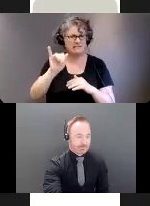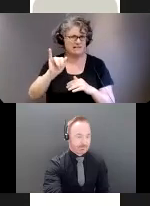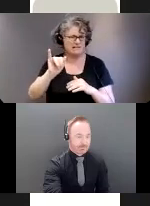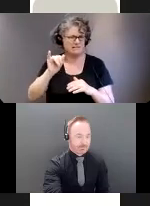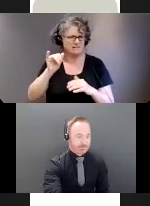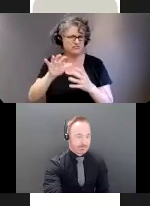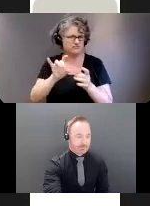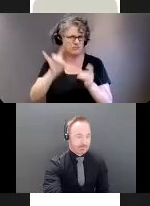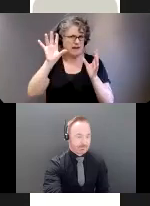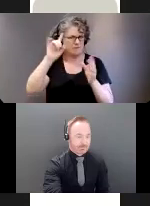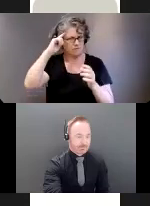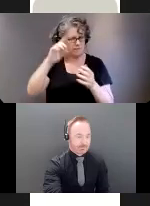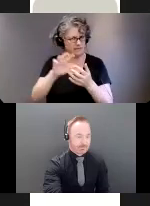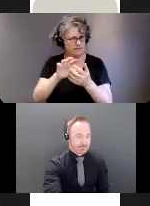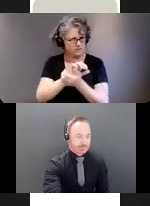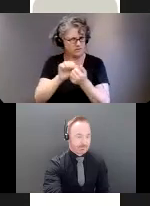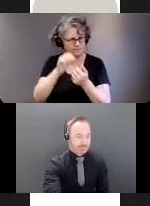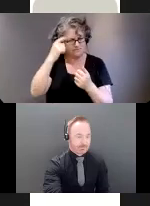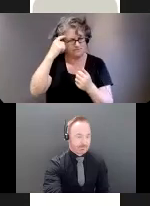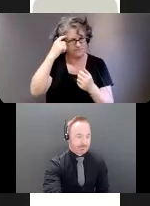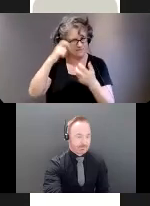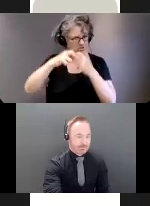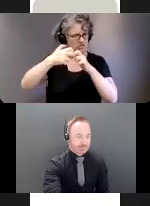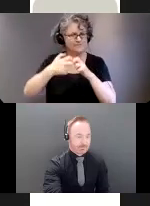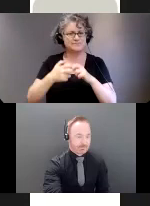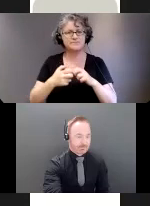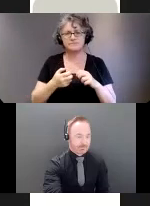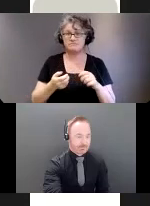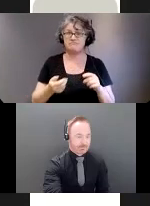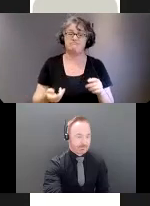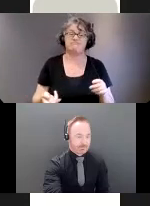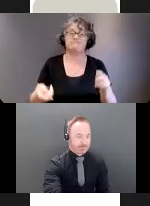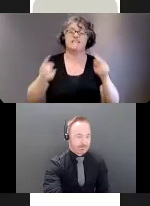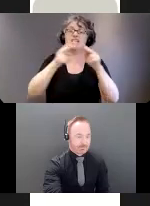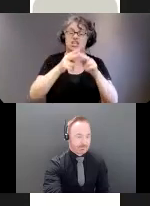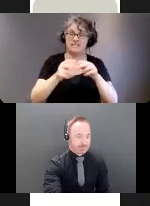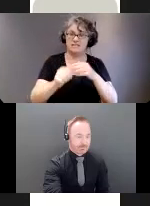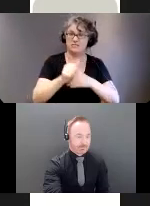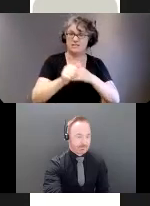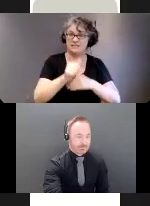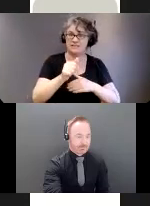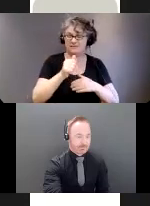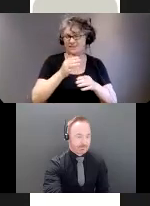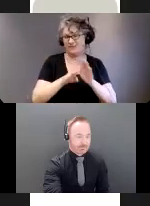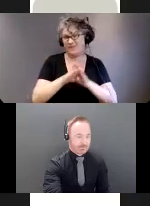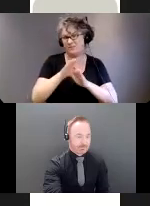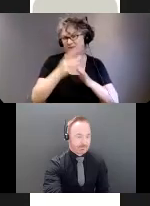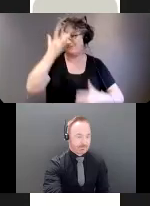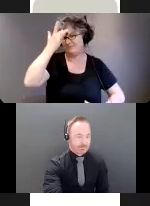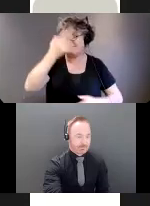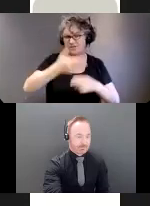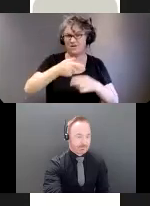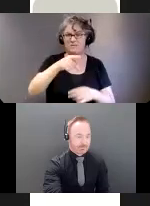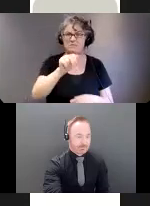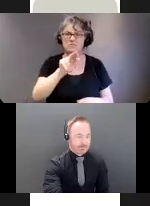a 44% increased risk of developing Parkinson's over 5 to 7 years. And many times, especially